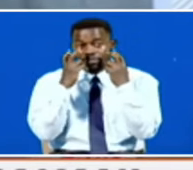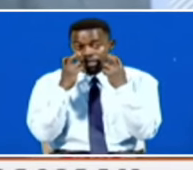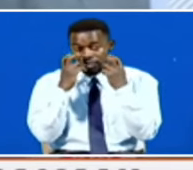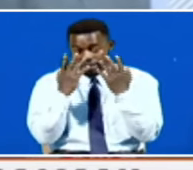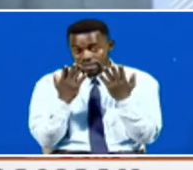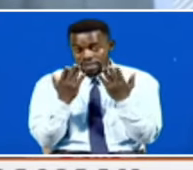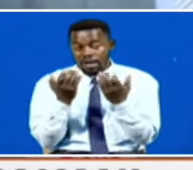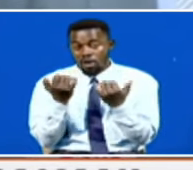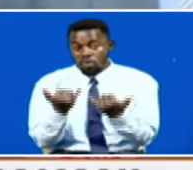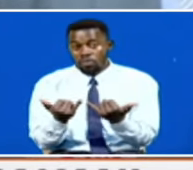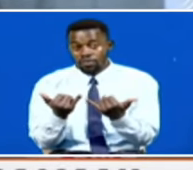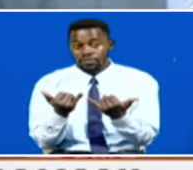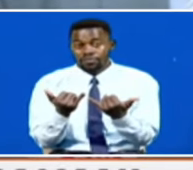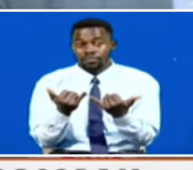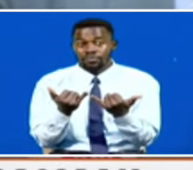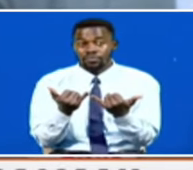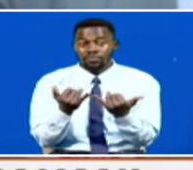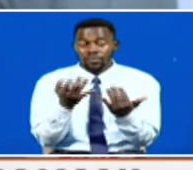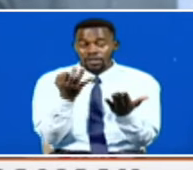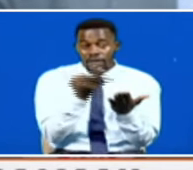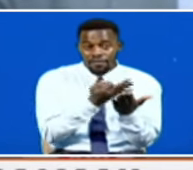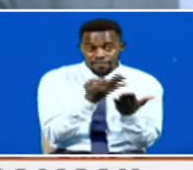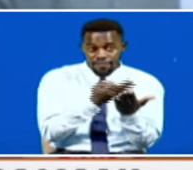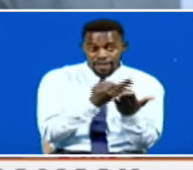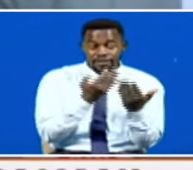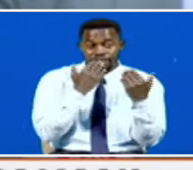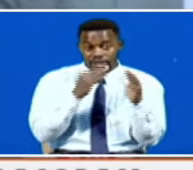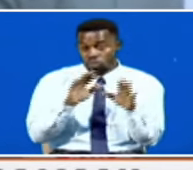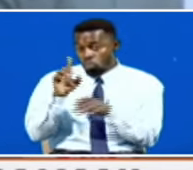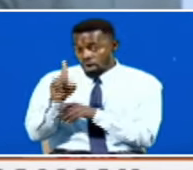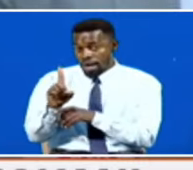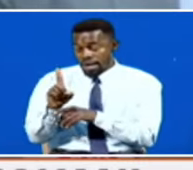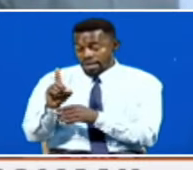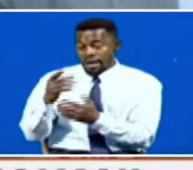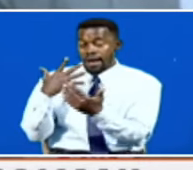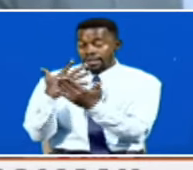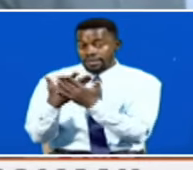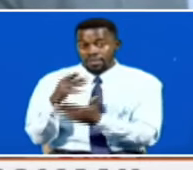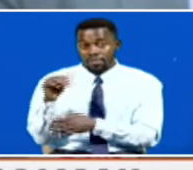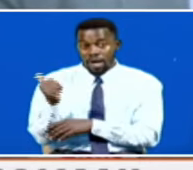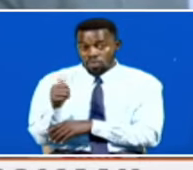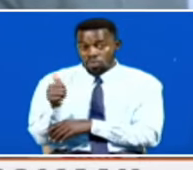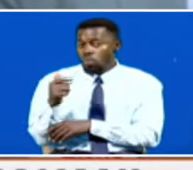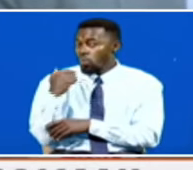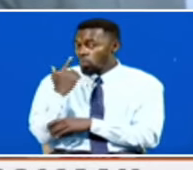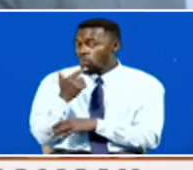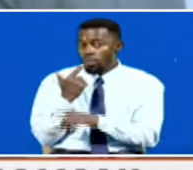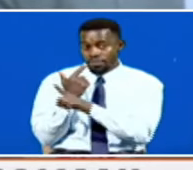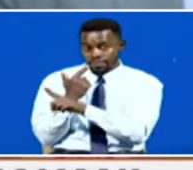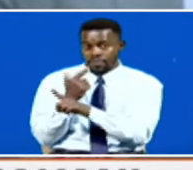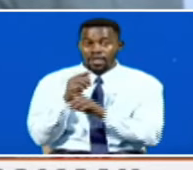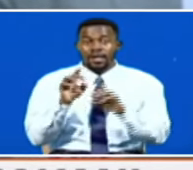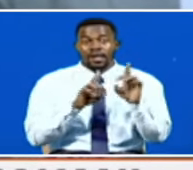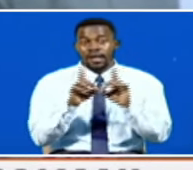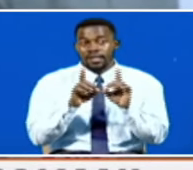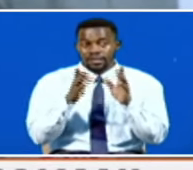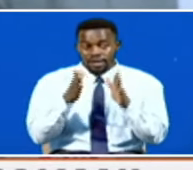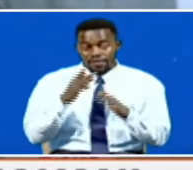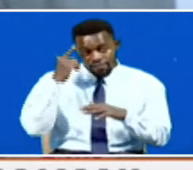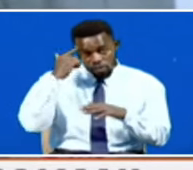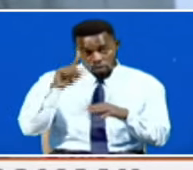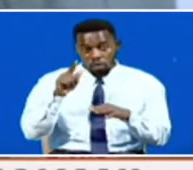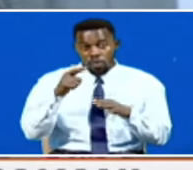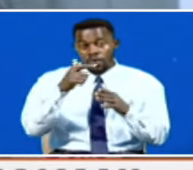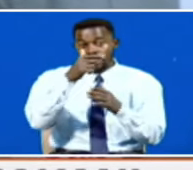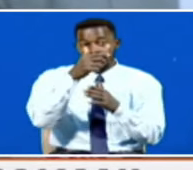five, so there is one yet to be arrested, and that is the Director of Human Resources